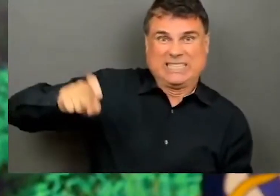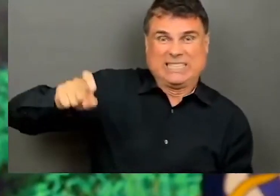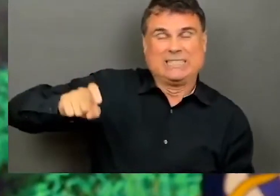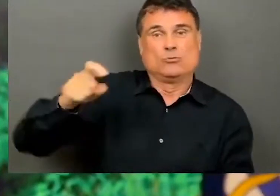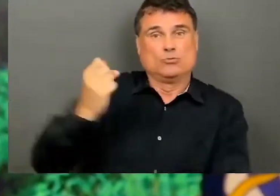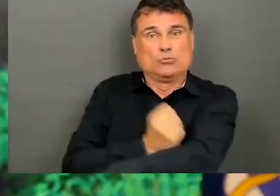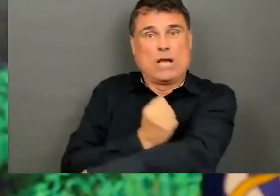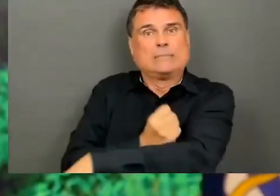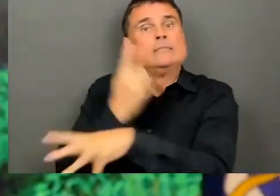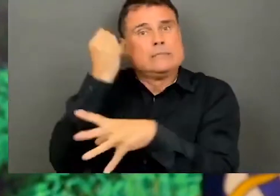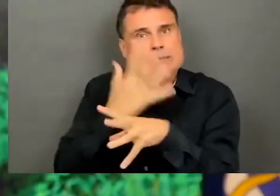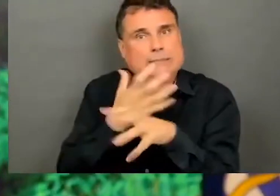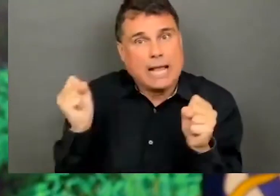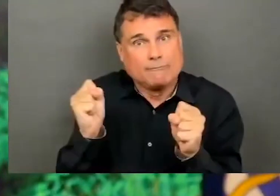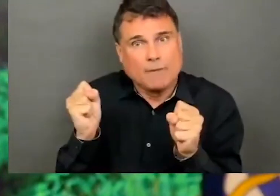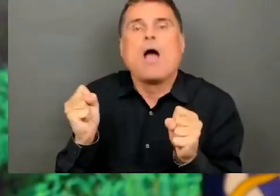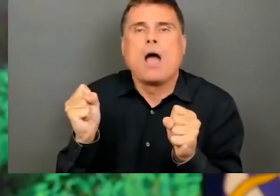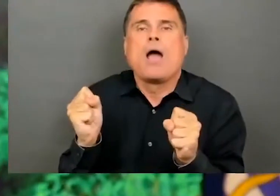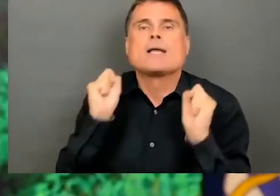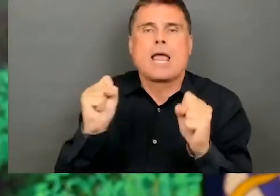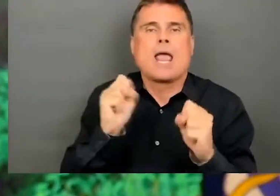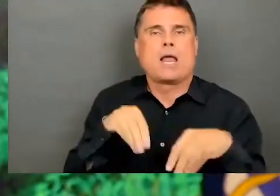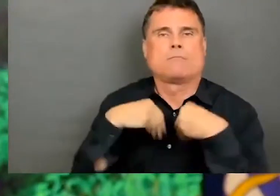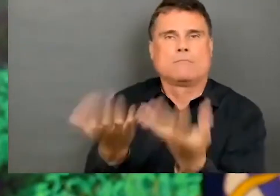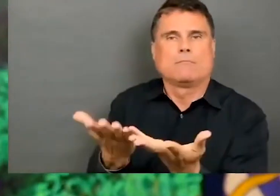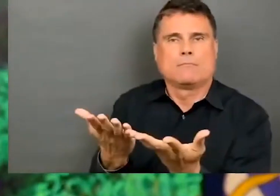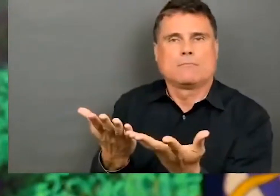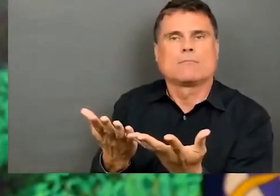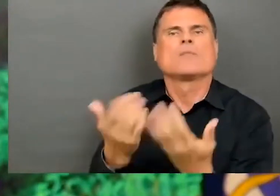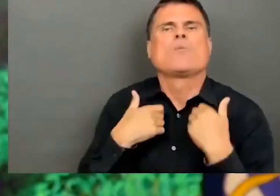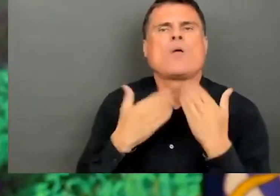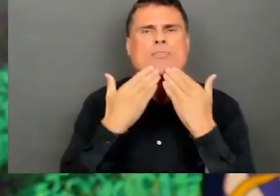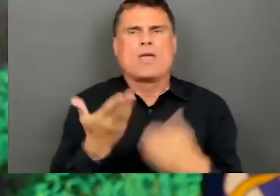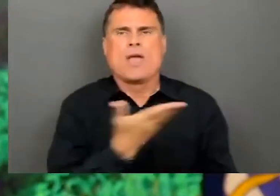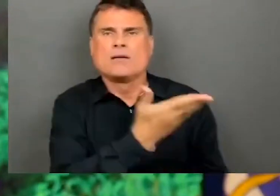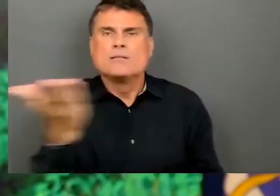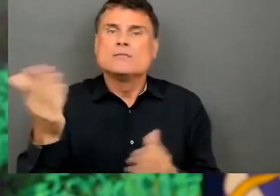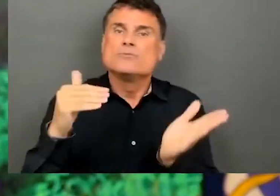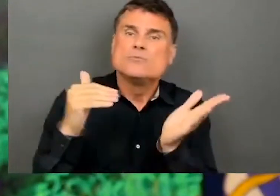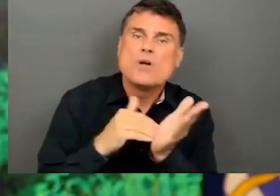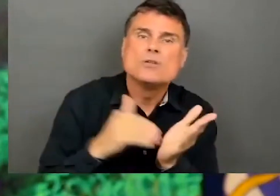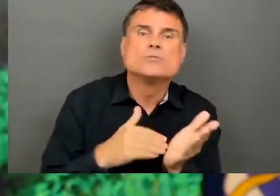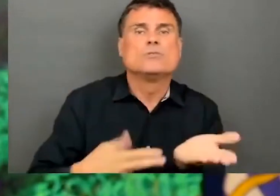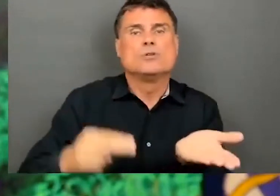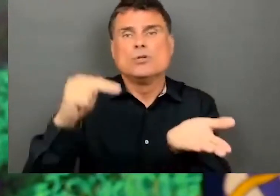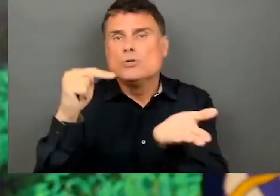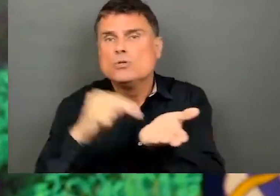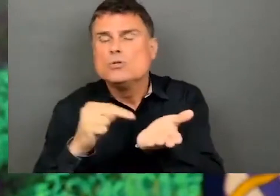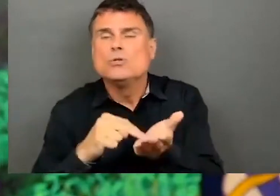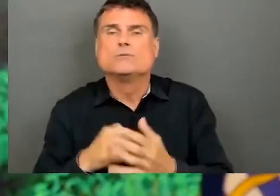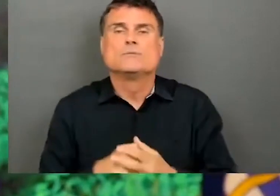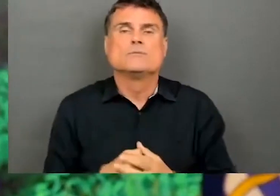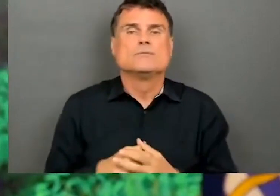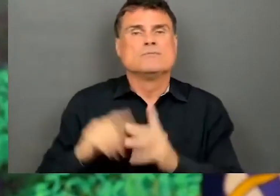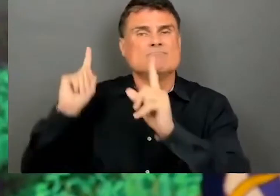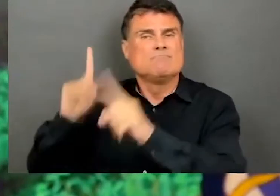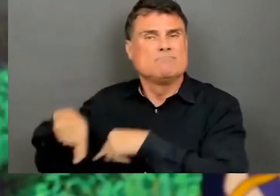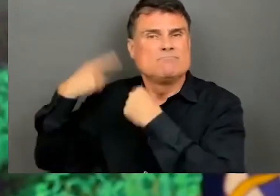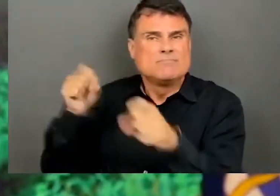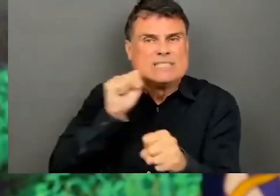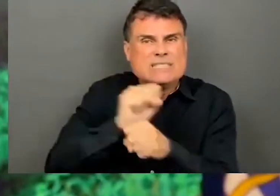courageous doctors and nurse practitioners who work tirelessly to prescribe safe supply, that do this work